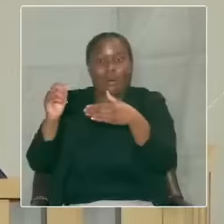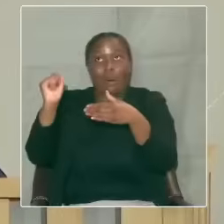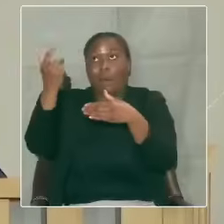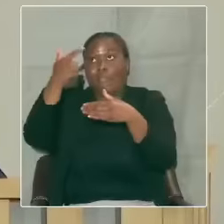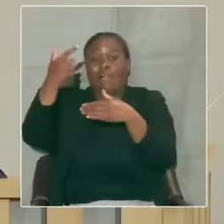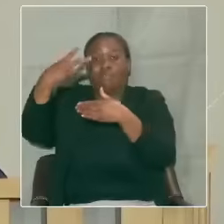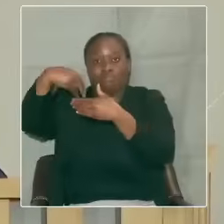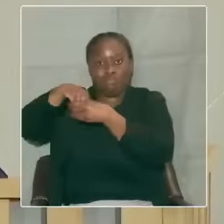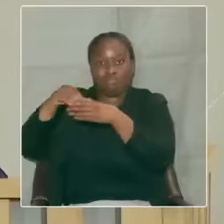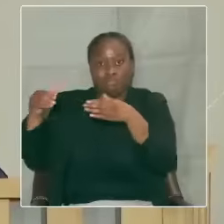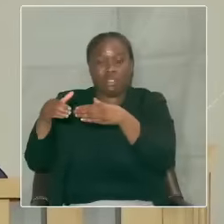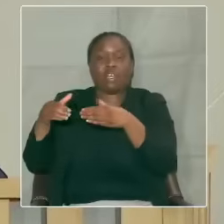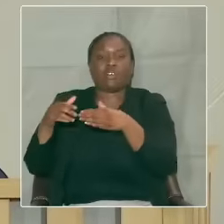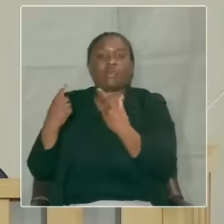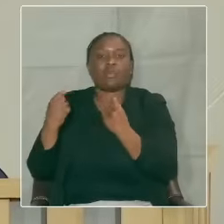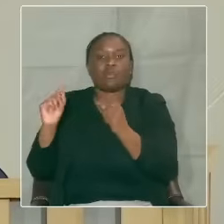say